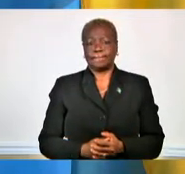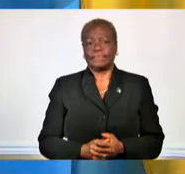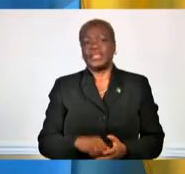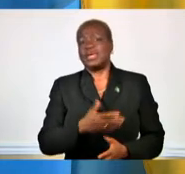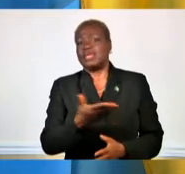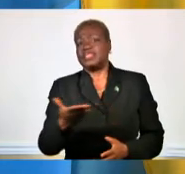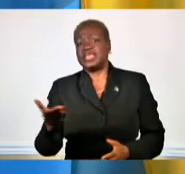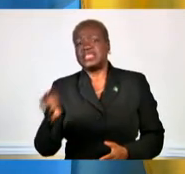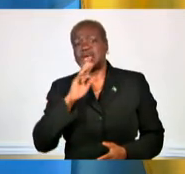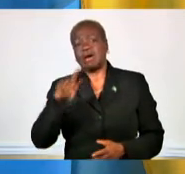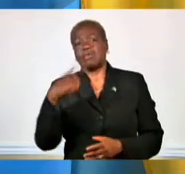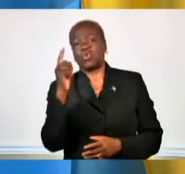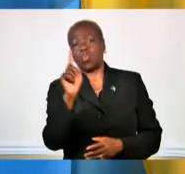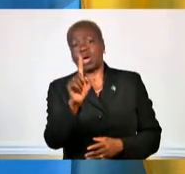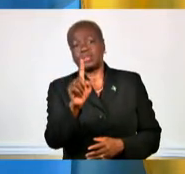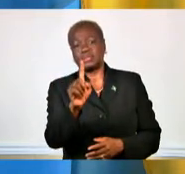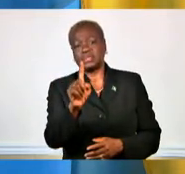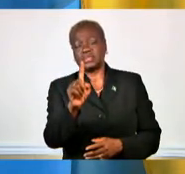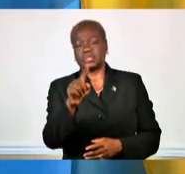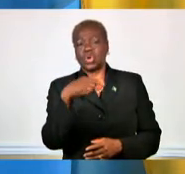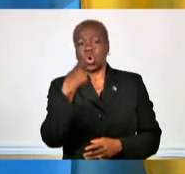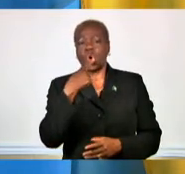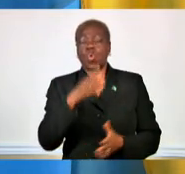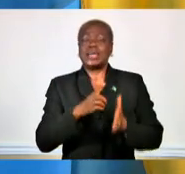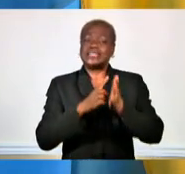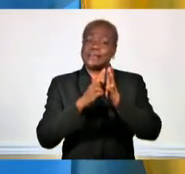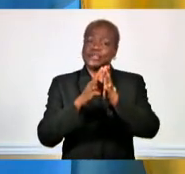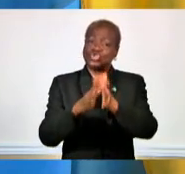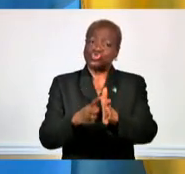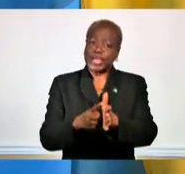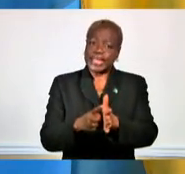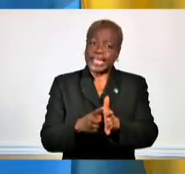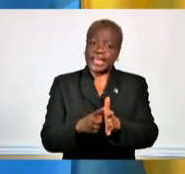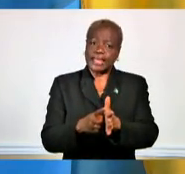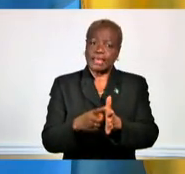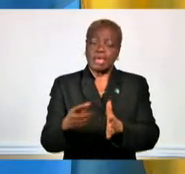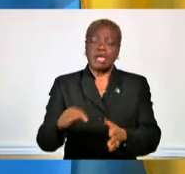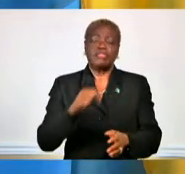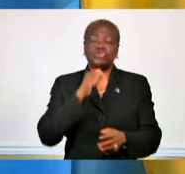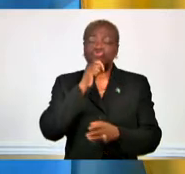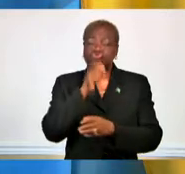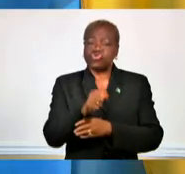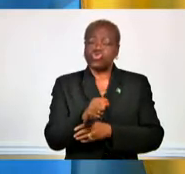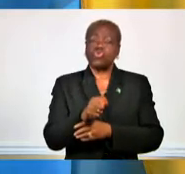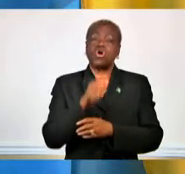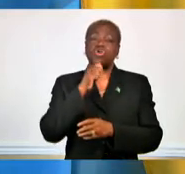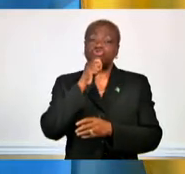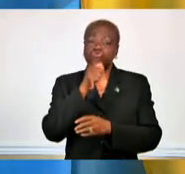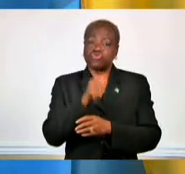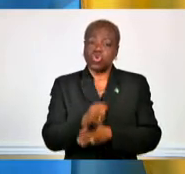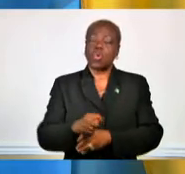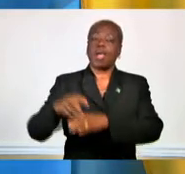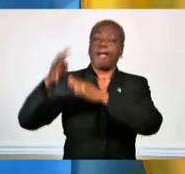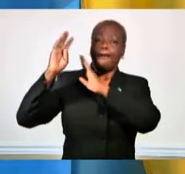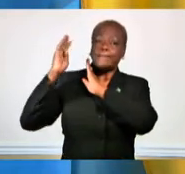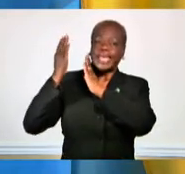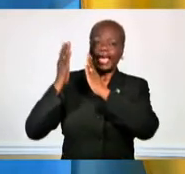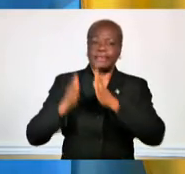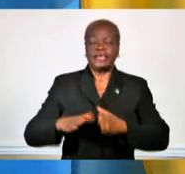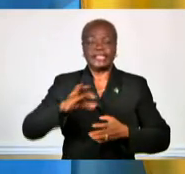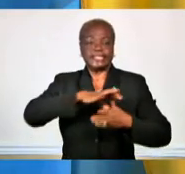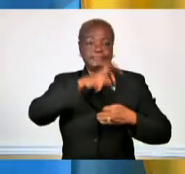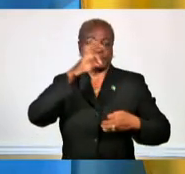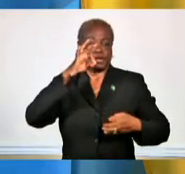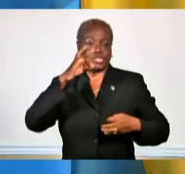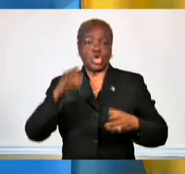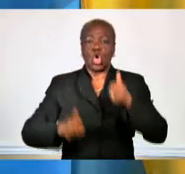These are the ones who are demonstrating the true Bahamian spirit, which